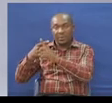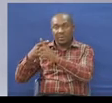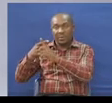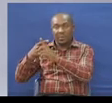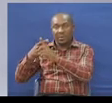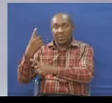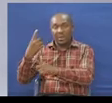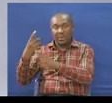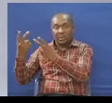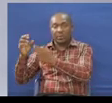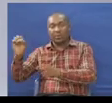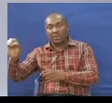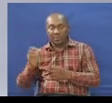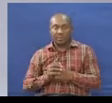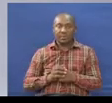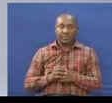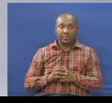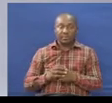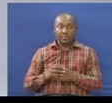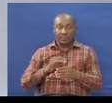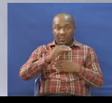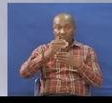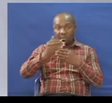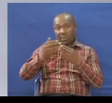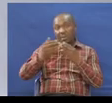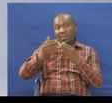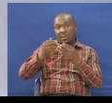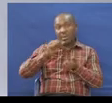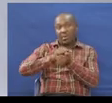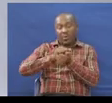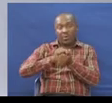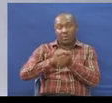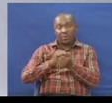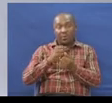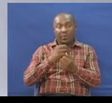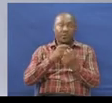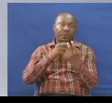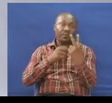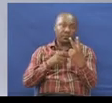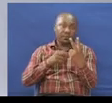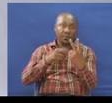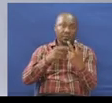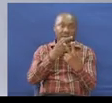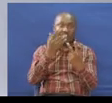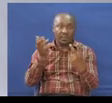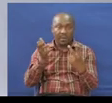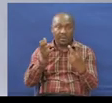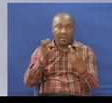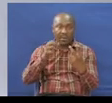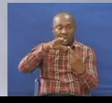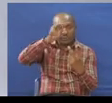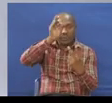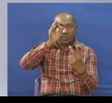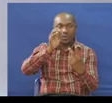is 1, is equal to 0. Again, for the product of two numbers to be